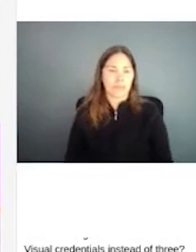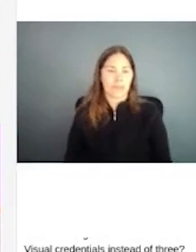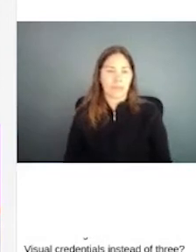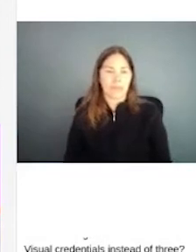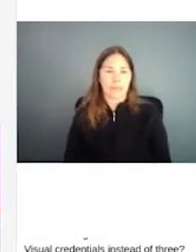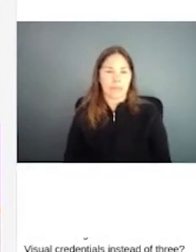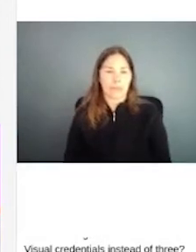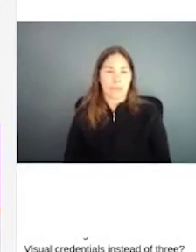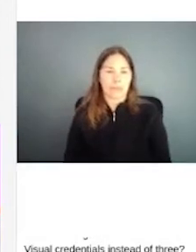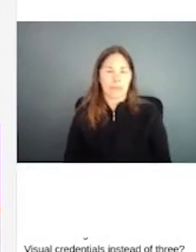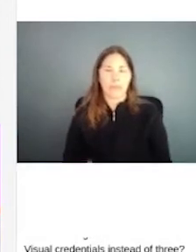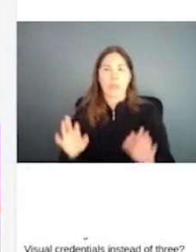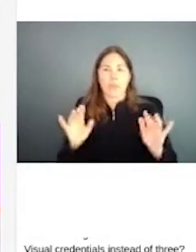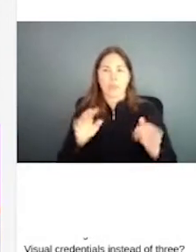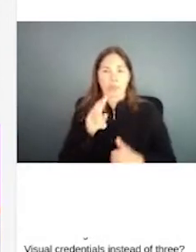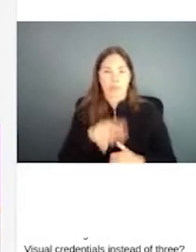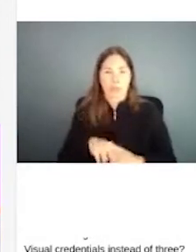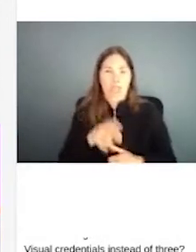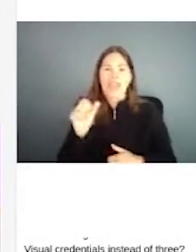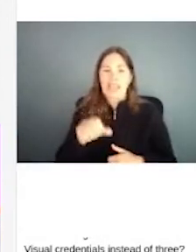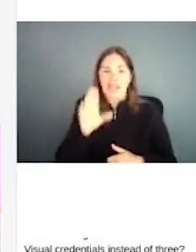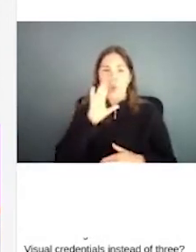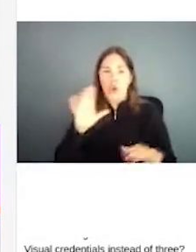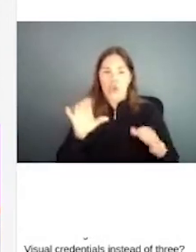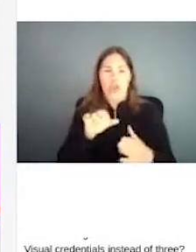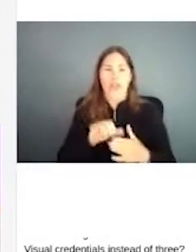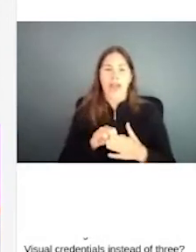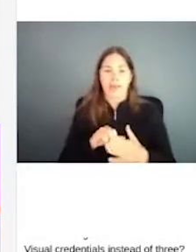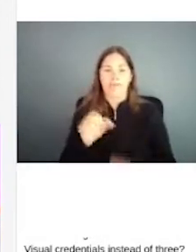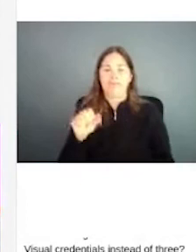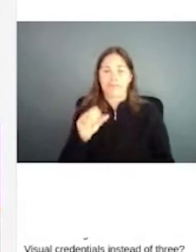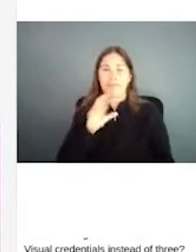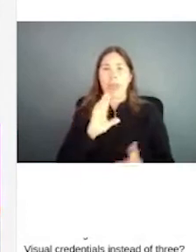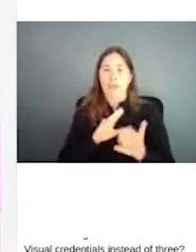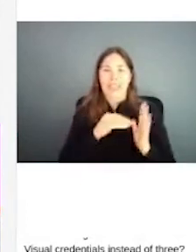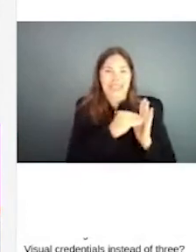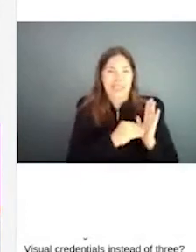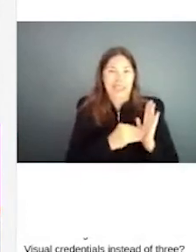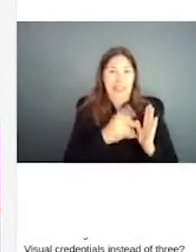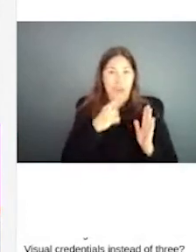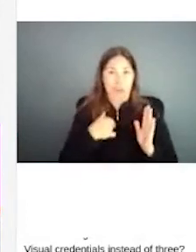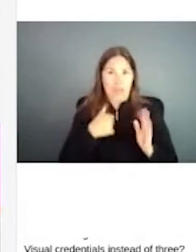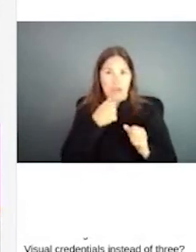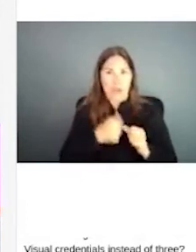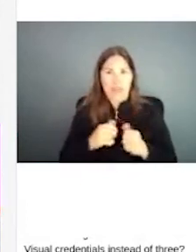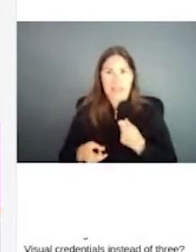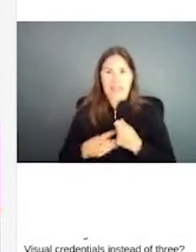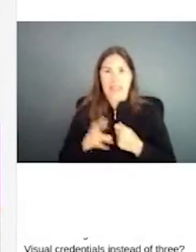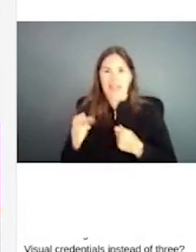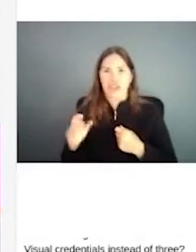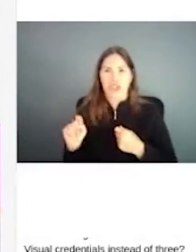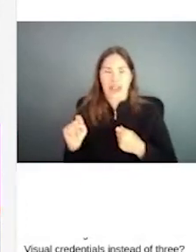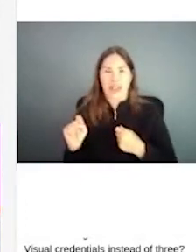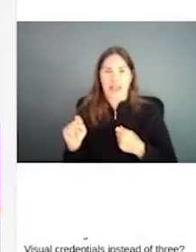Save here and put it in the session. I will. Yes, I will do that. Let me write that down right now. Save chat